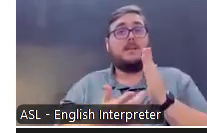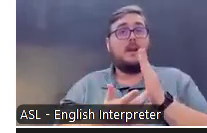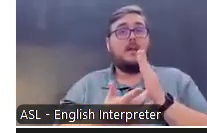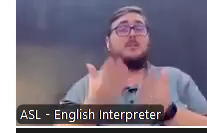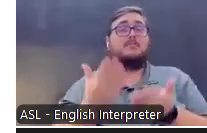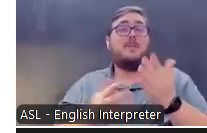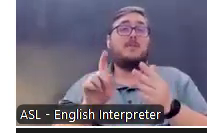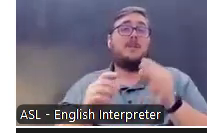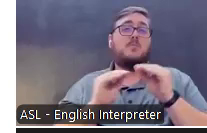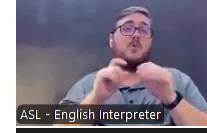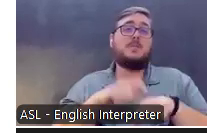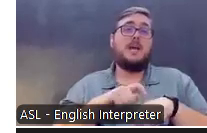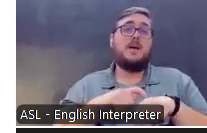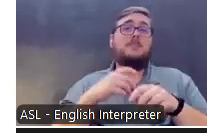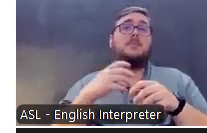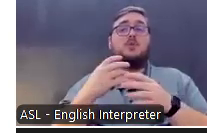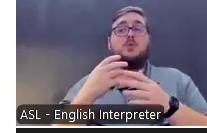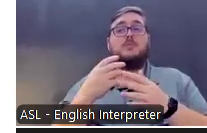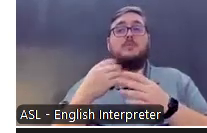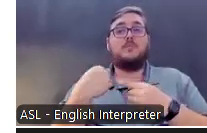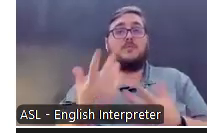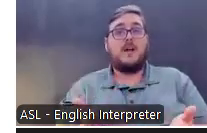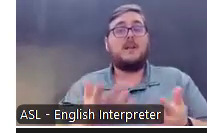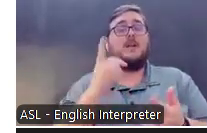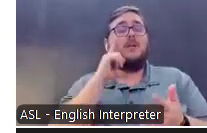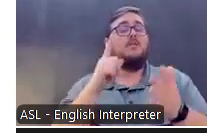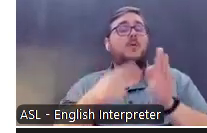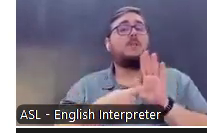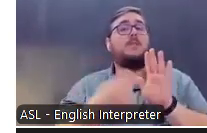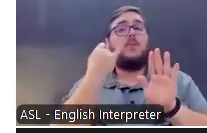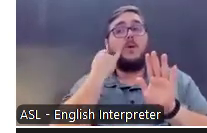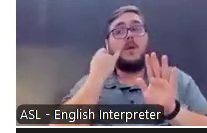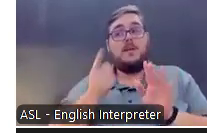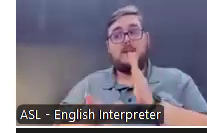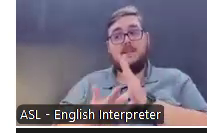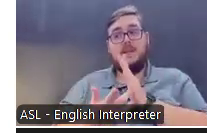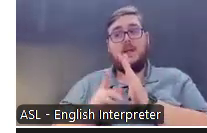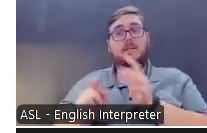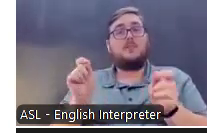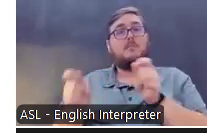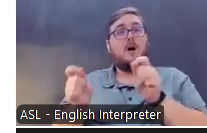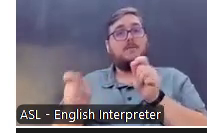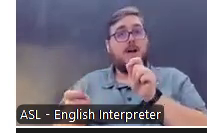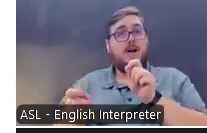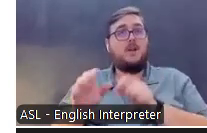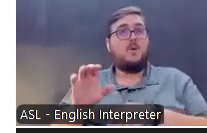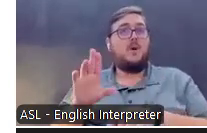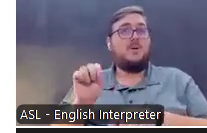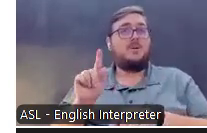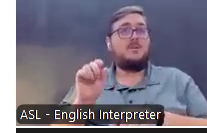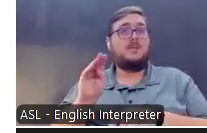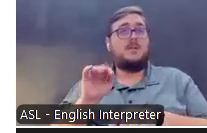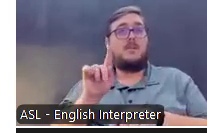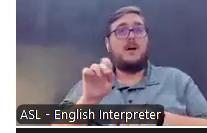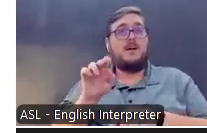For instance, if it has to be modified or customized for that student. And I encourage communication with your school district about